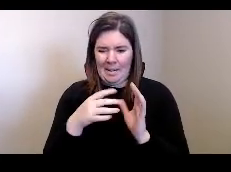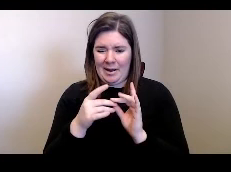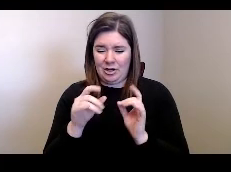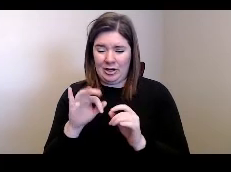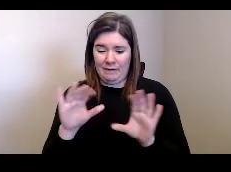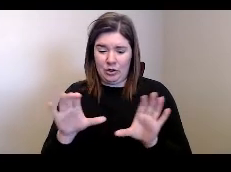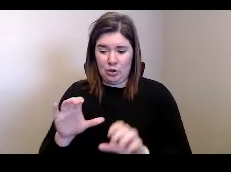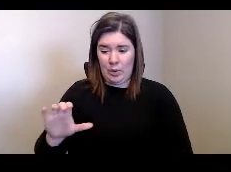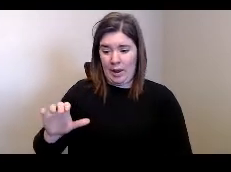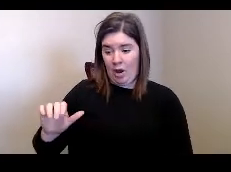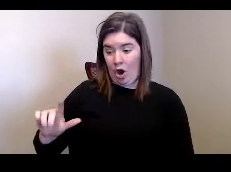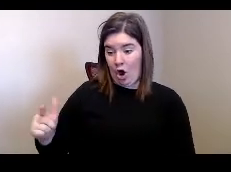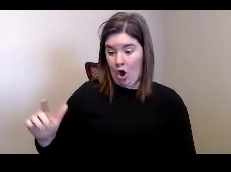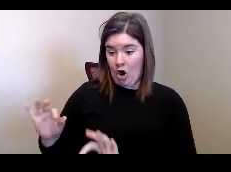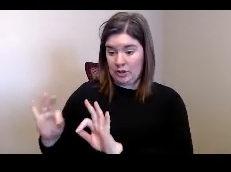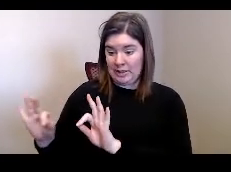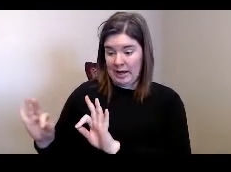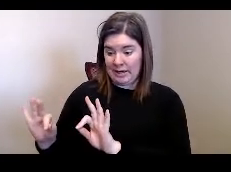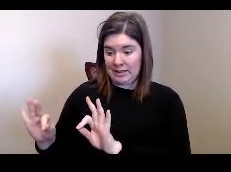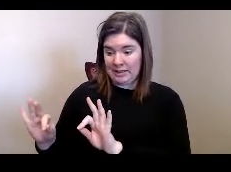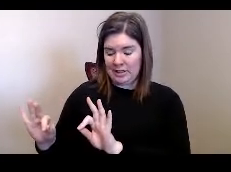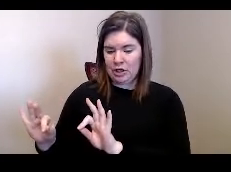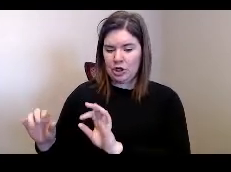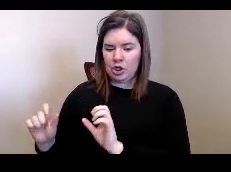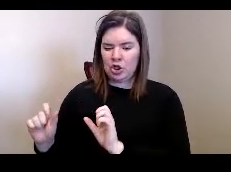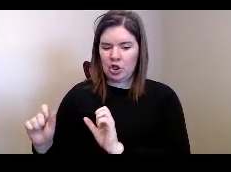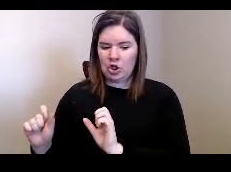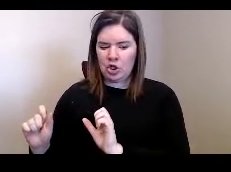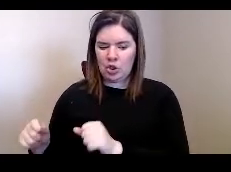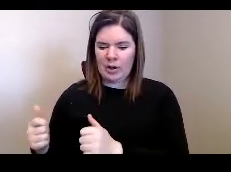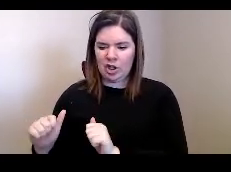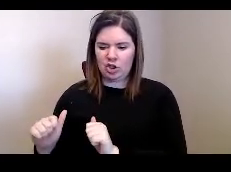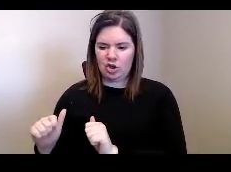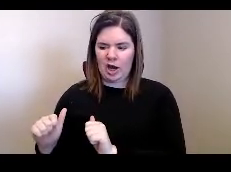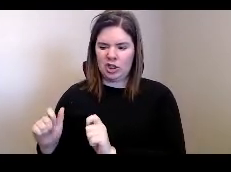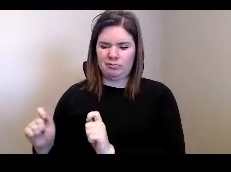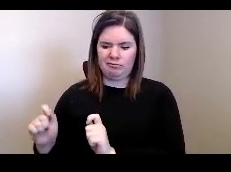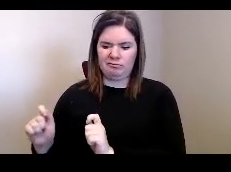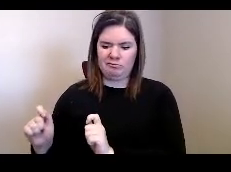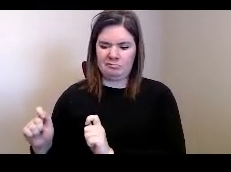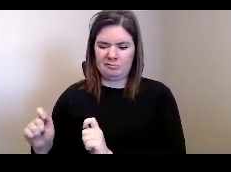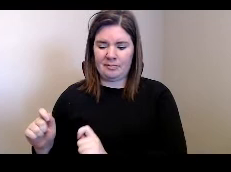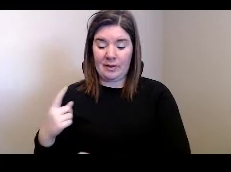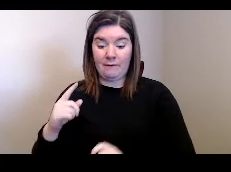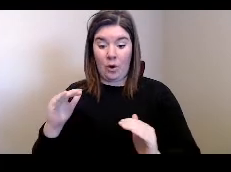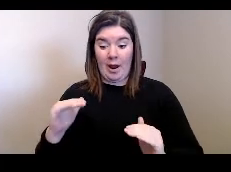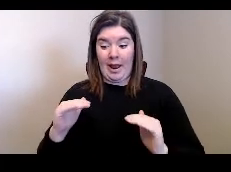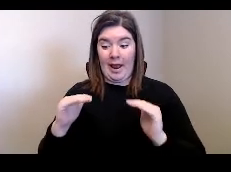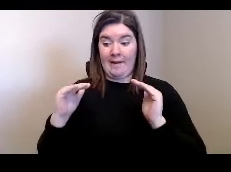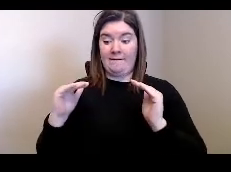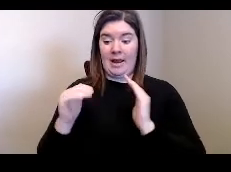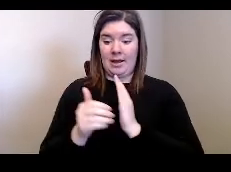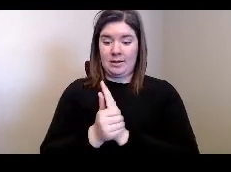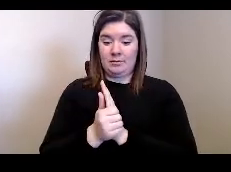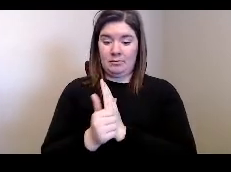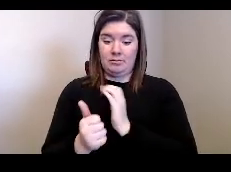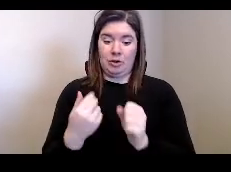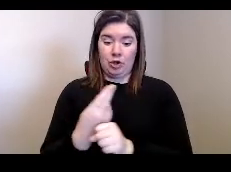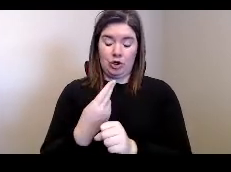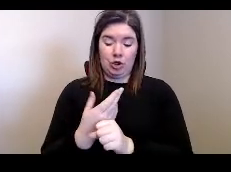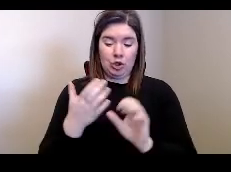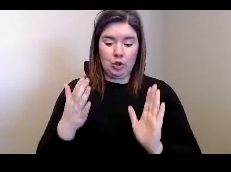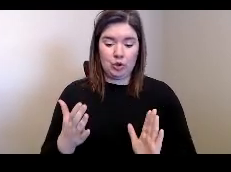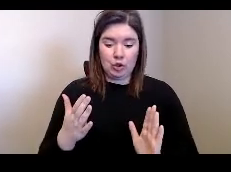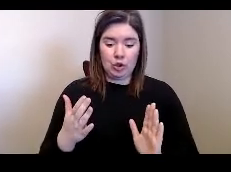you can kind of trick it to be the word that you want. And, for advanced users, screen readers, there's, one of the things